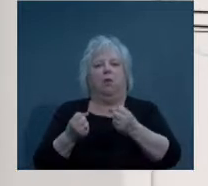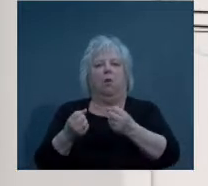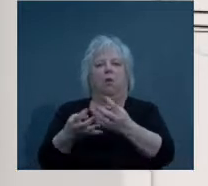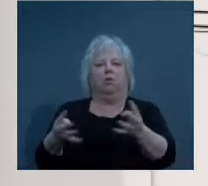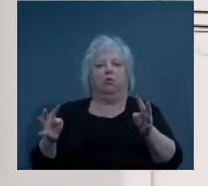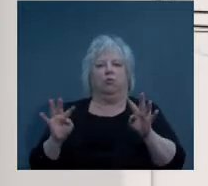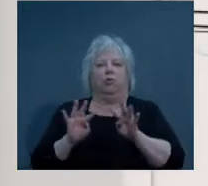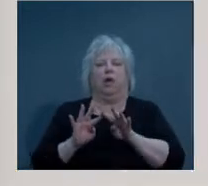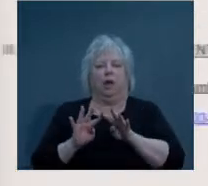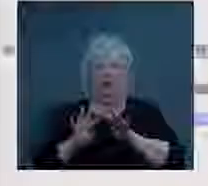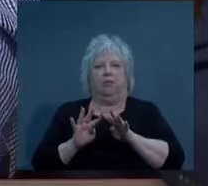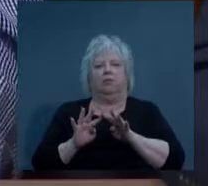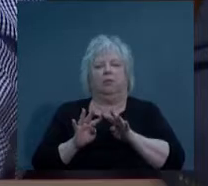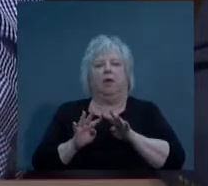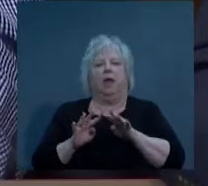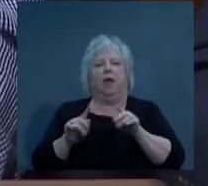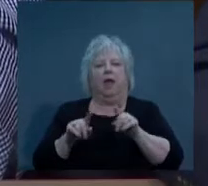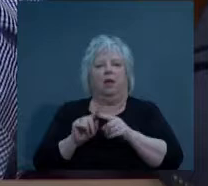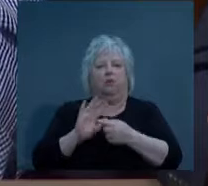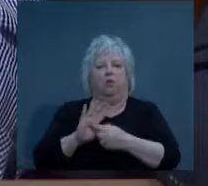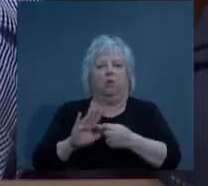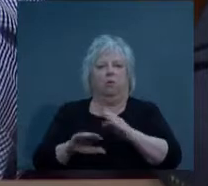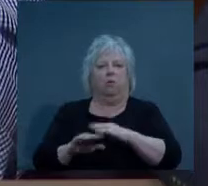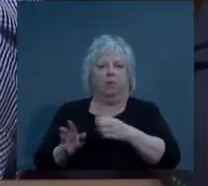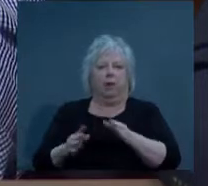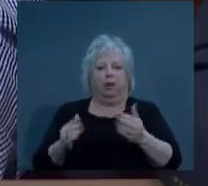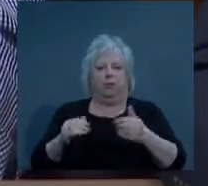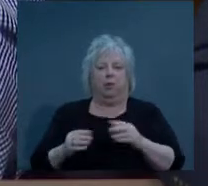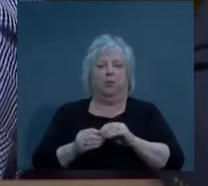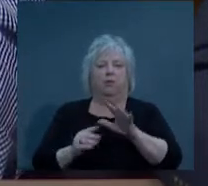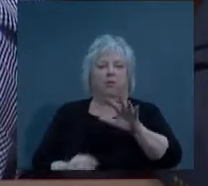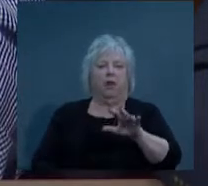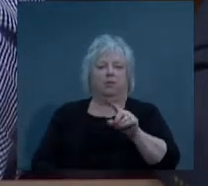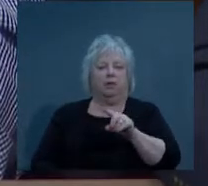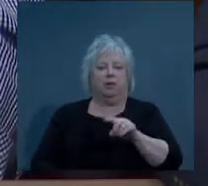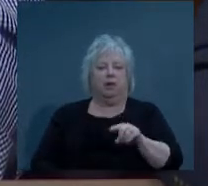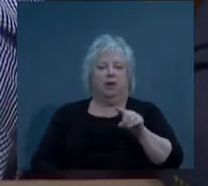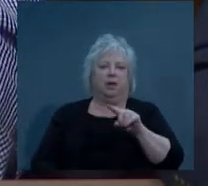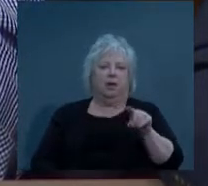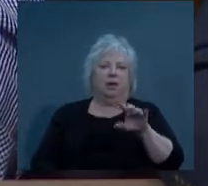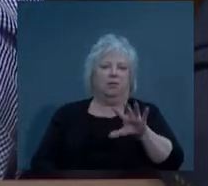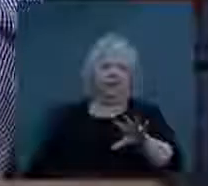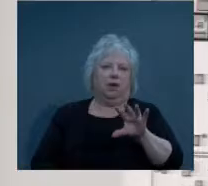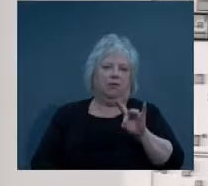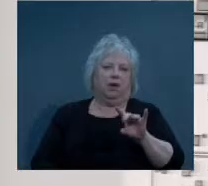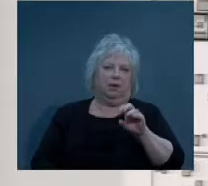plan. Item 5, file